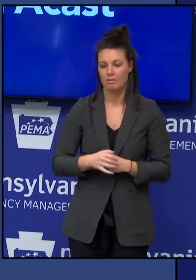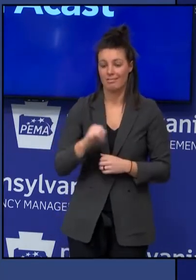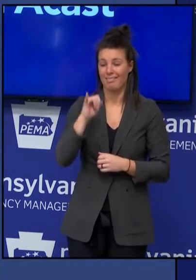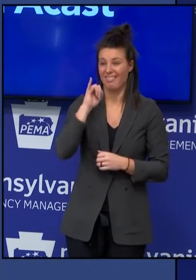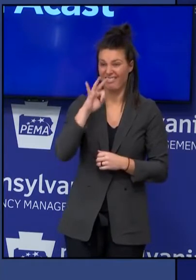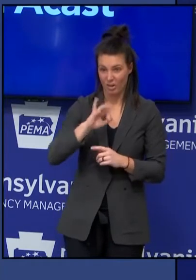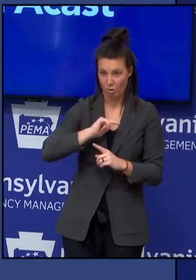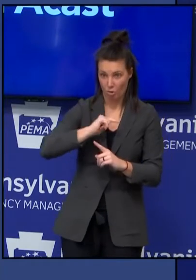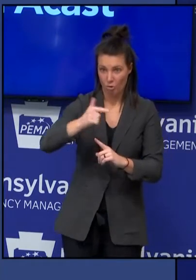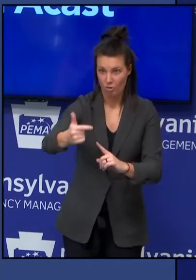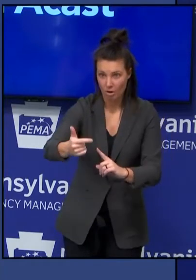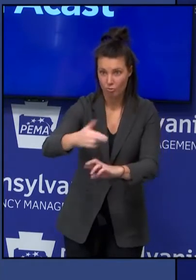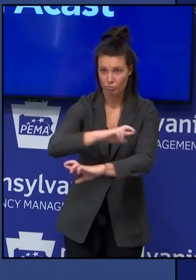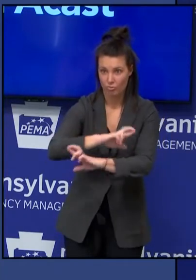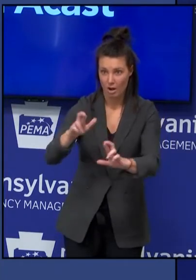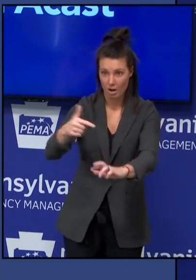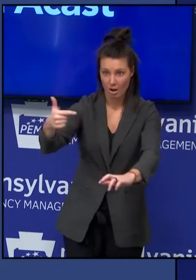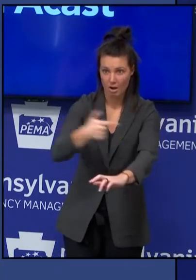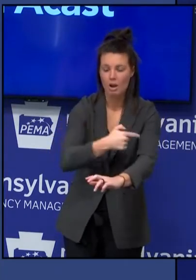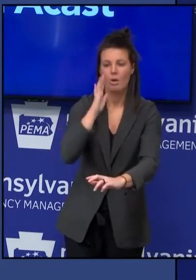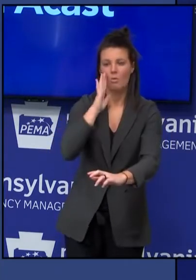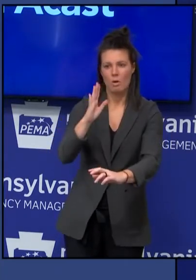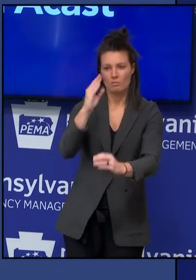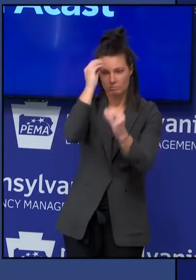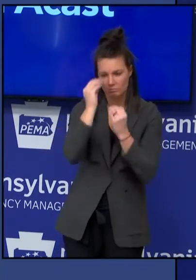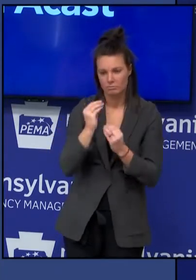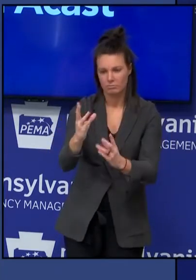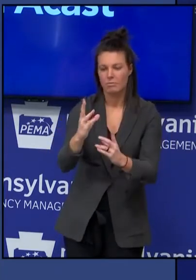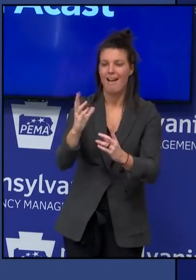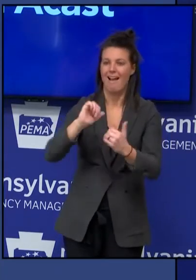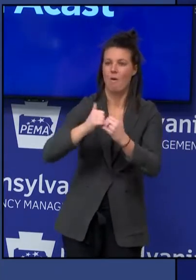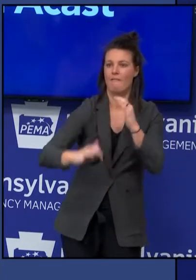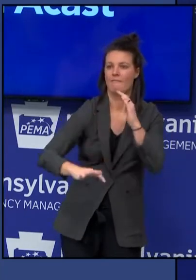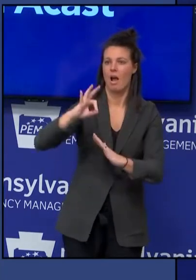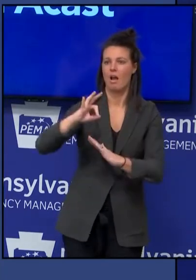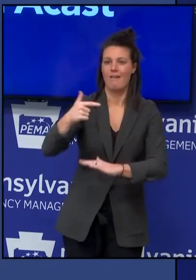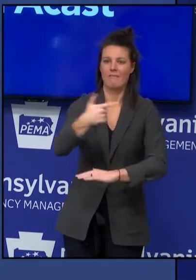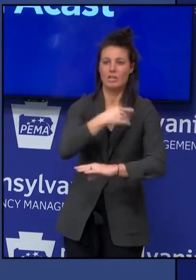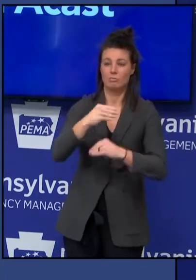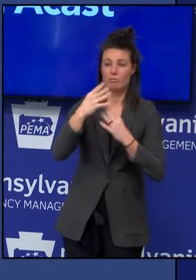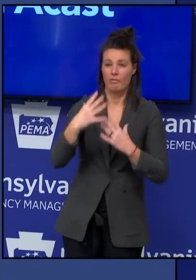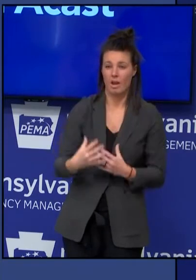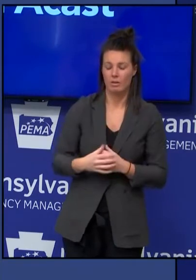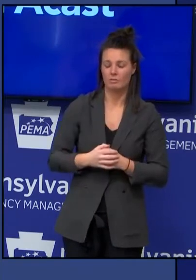If it is your turn, you will be directed on how to find a vaccine provider.